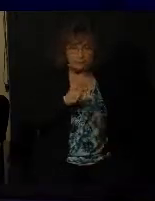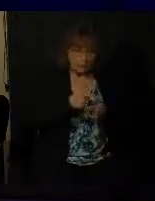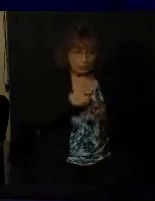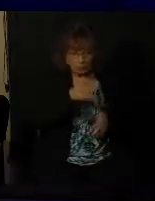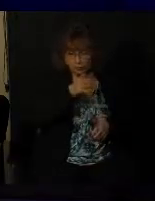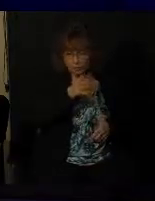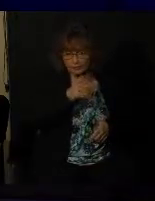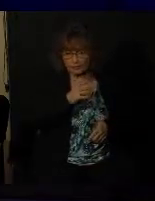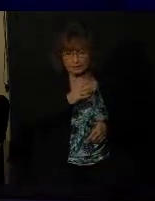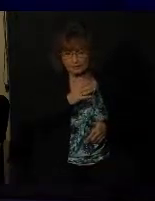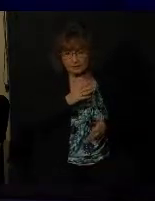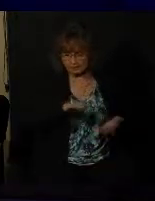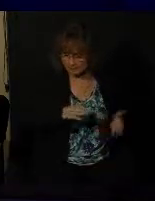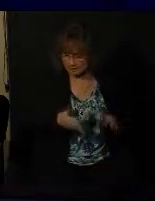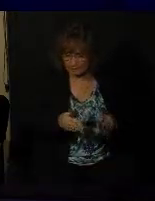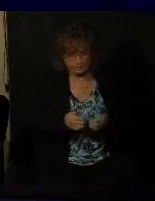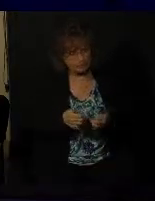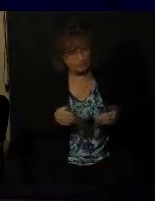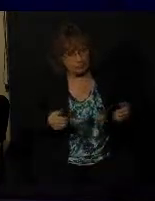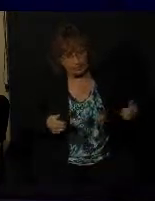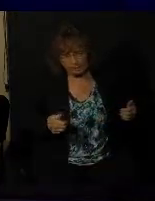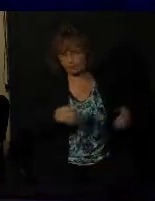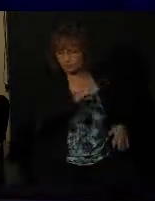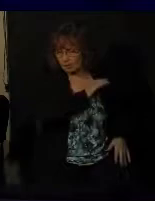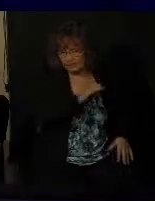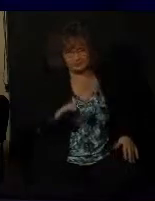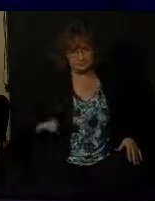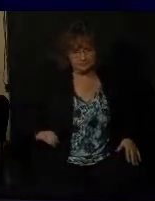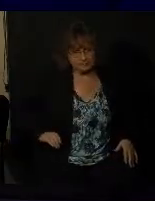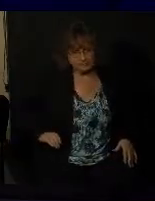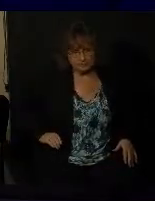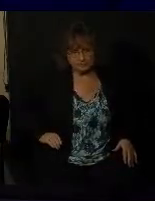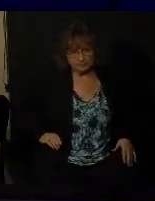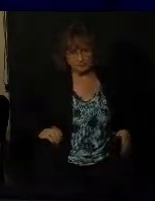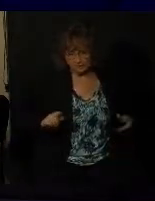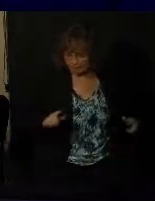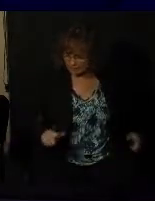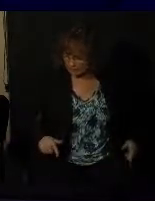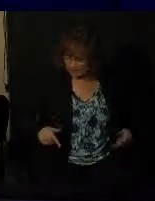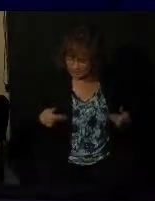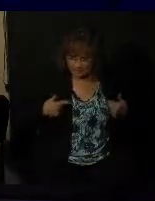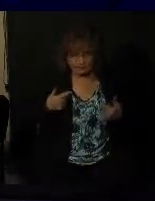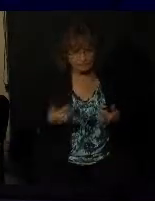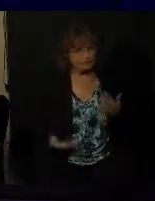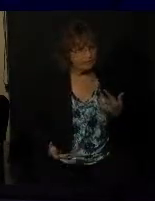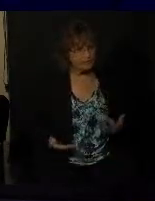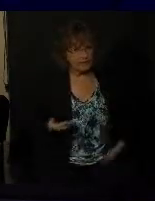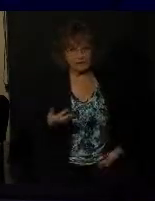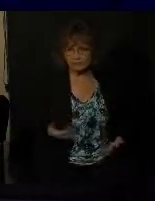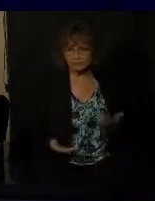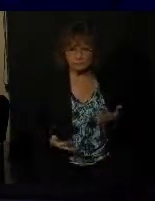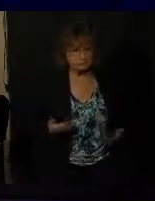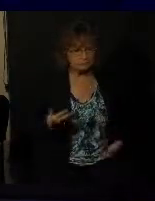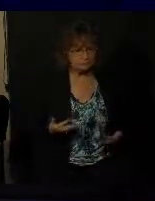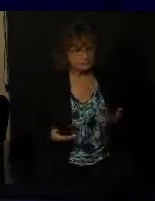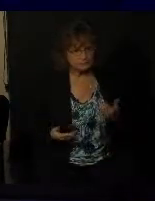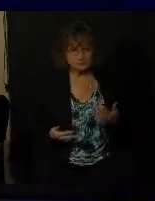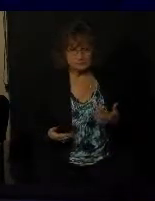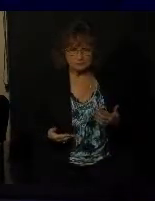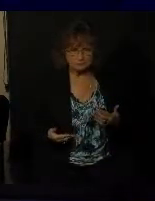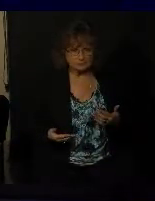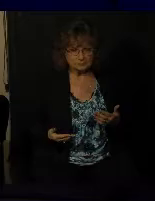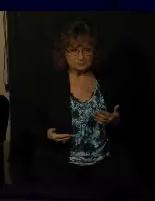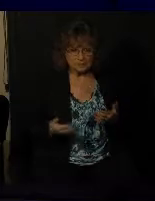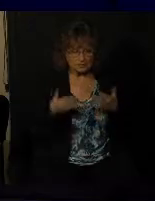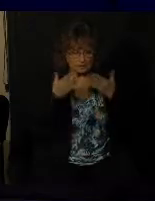and it's not uncommon for months. I hate this God. I don't like him. I